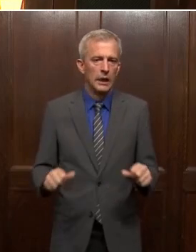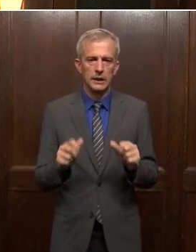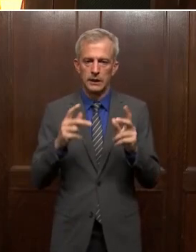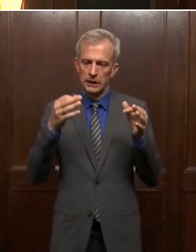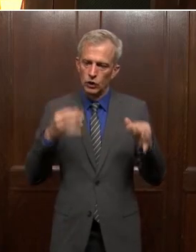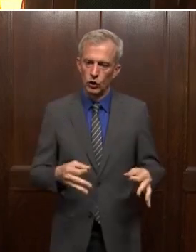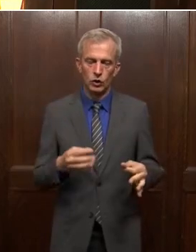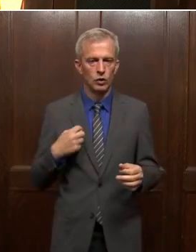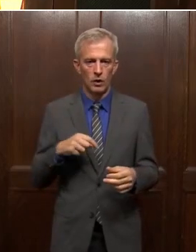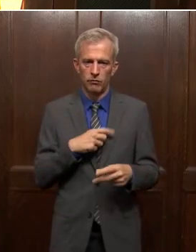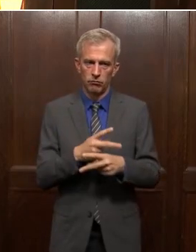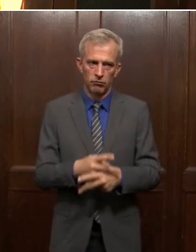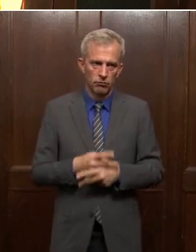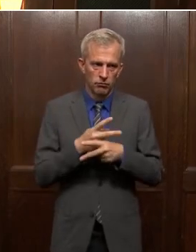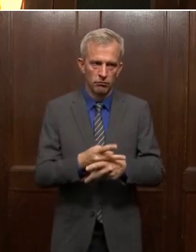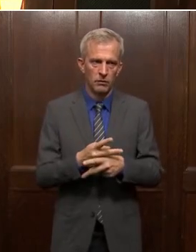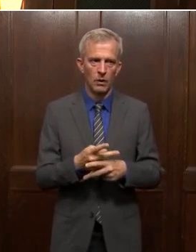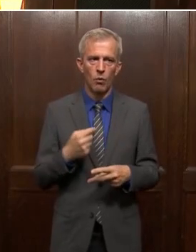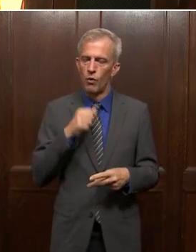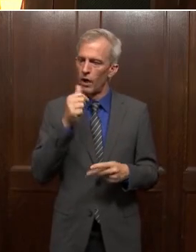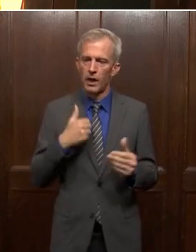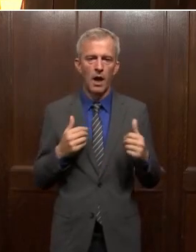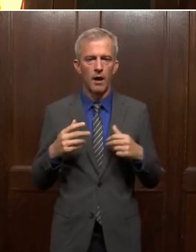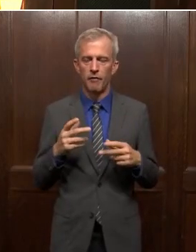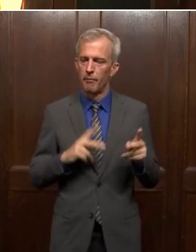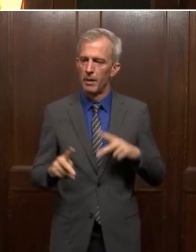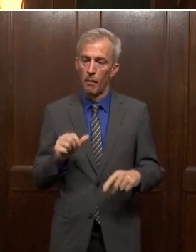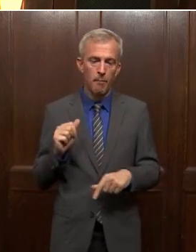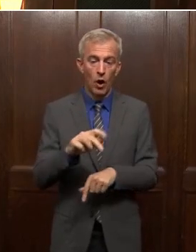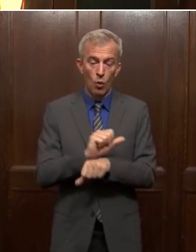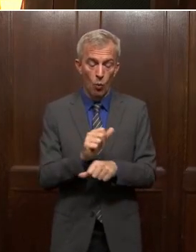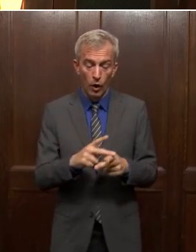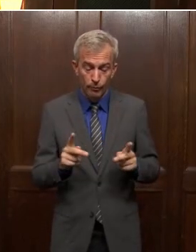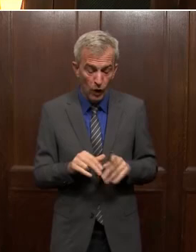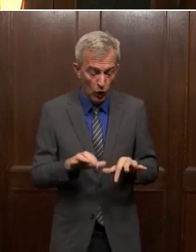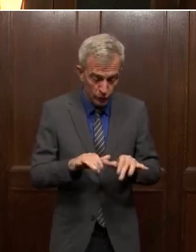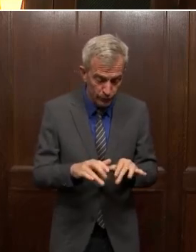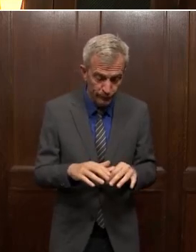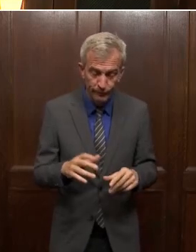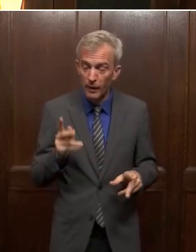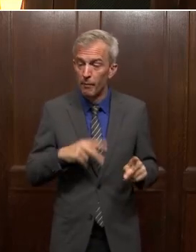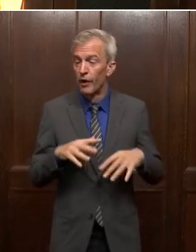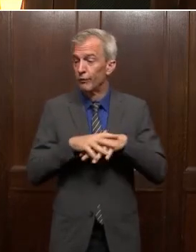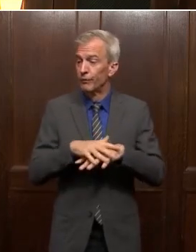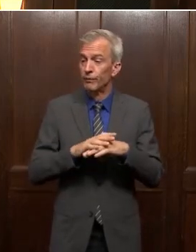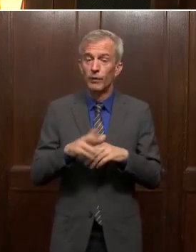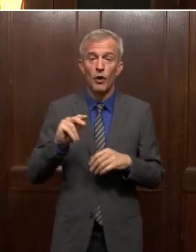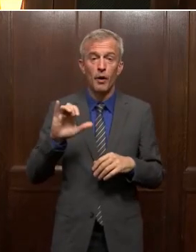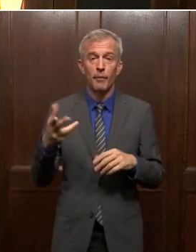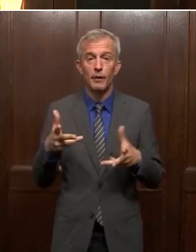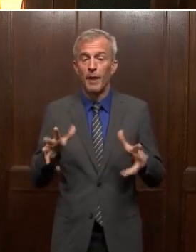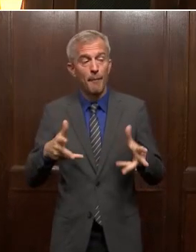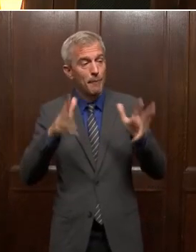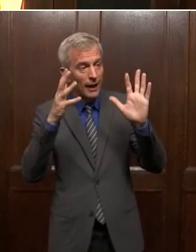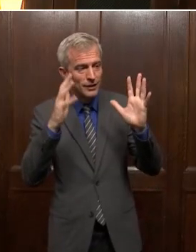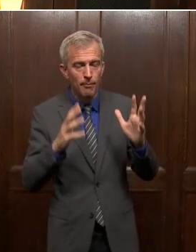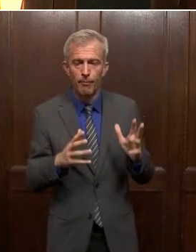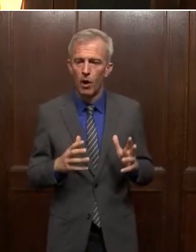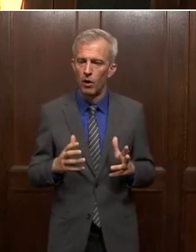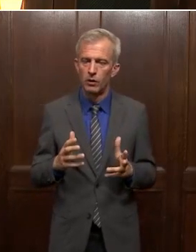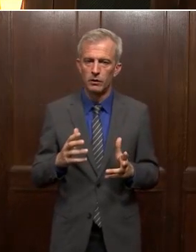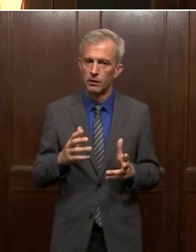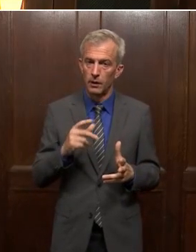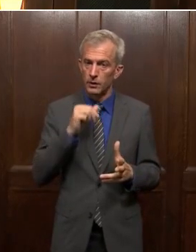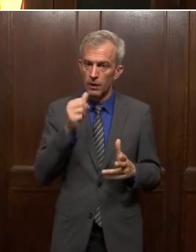not gonna have people back in their workplaces, sitting next to each other, people hanging out on the beach, playing basketball. This is not going